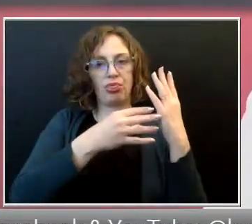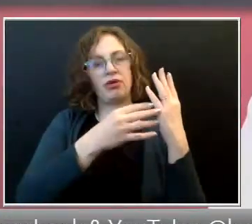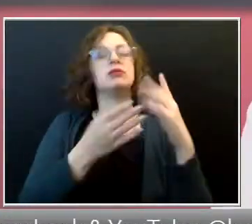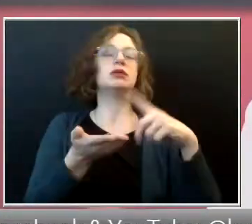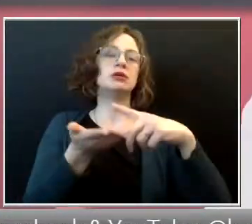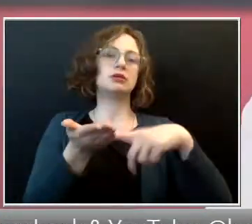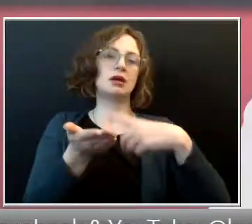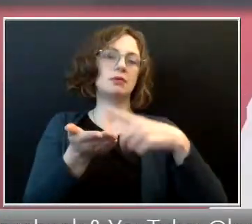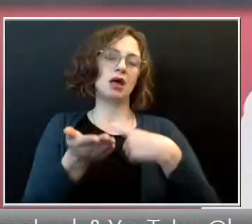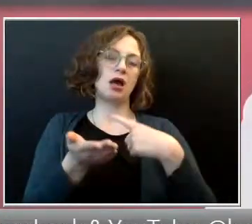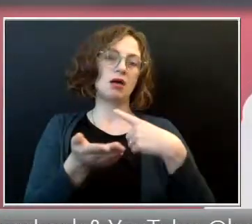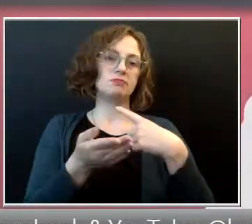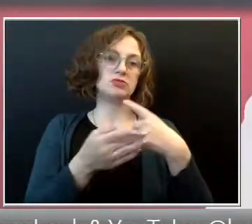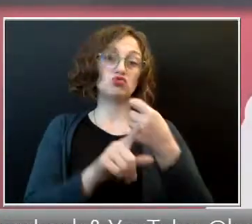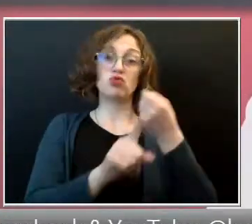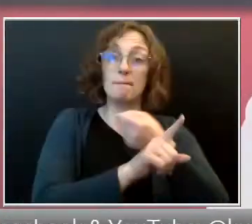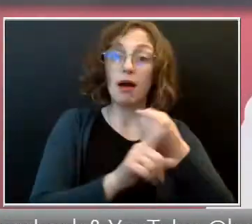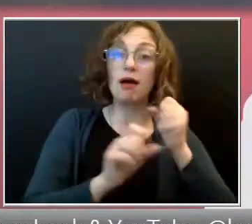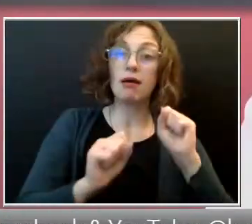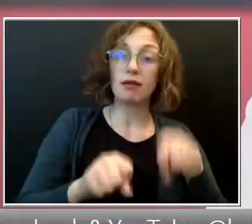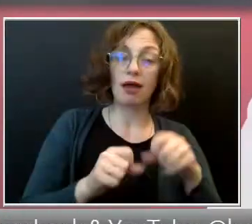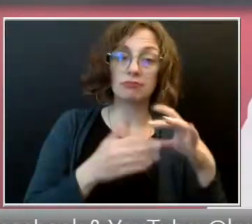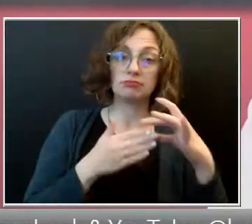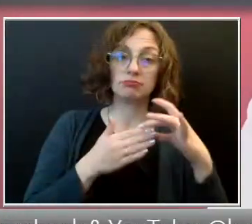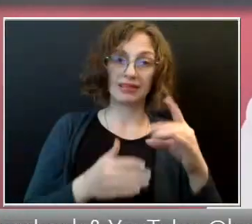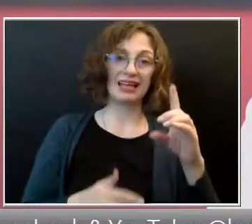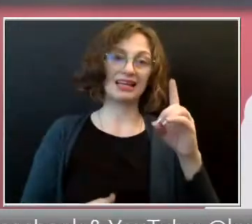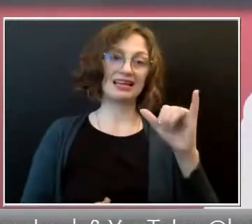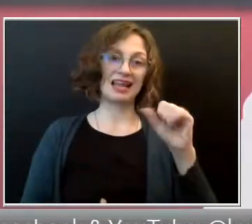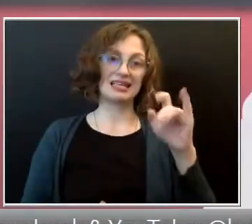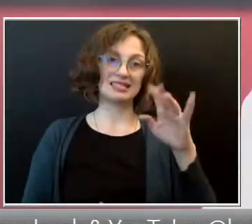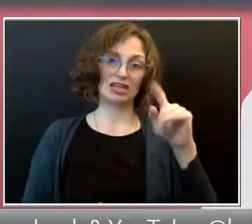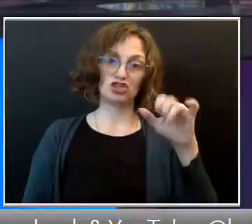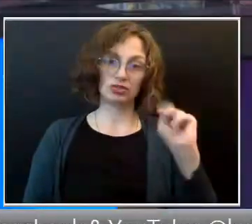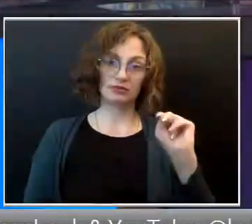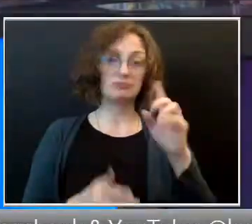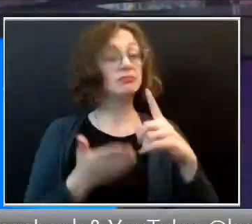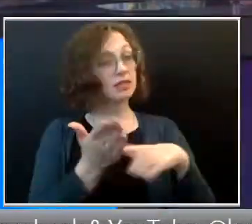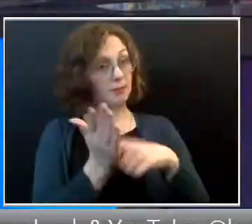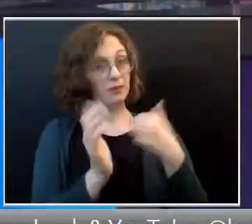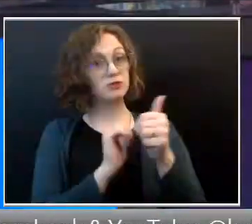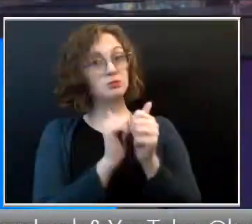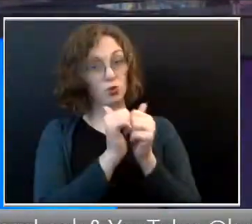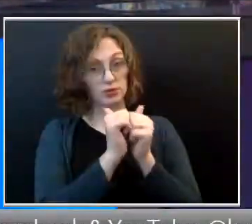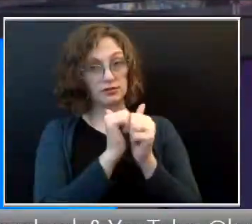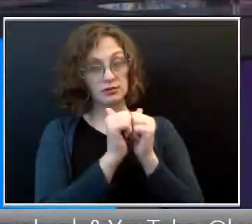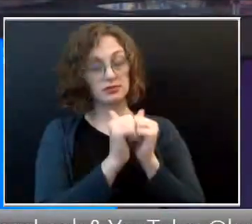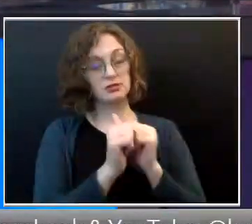dissection, sometimes even sports activities as well. Jim wants